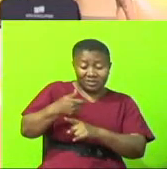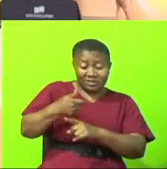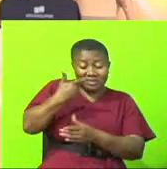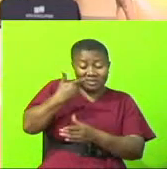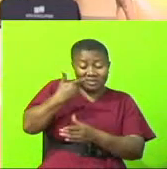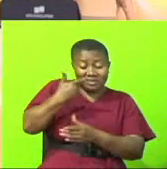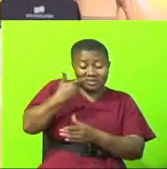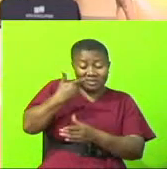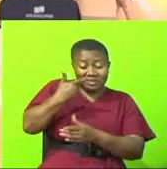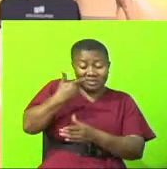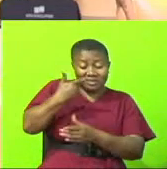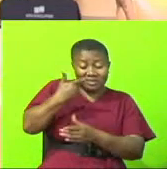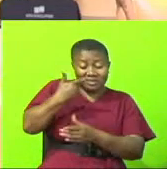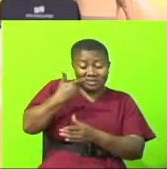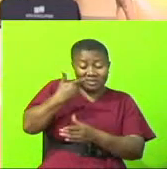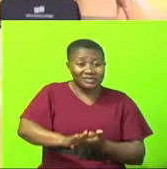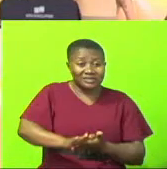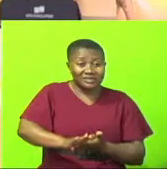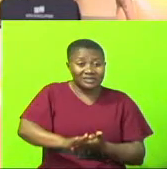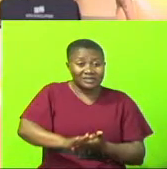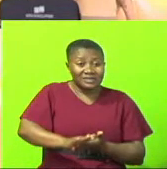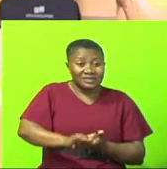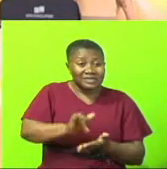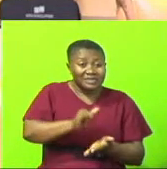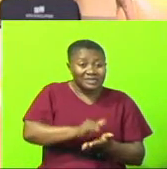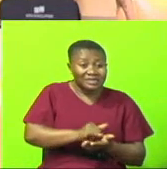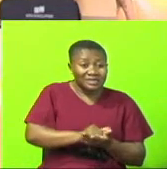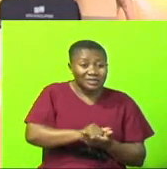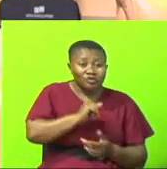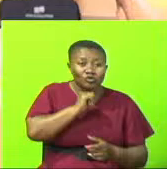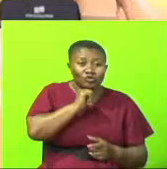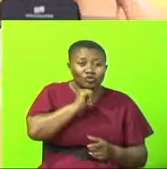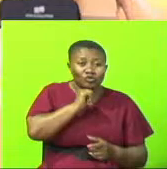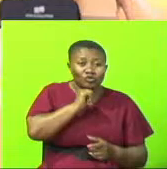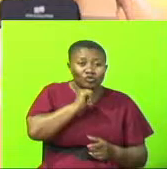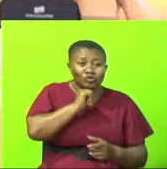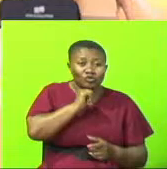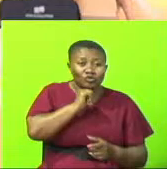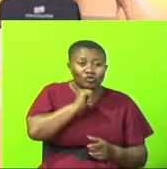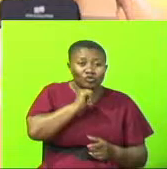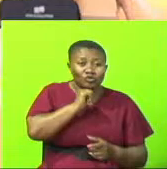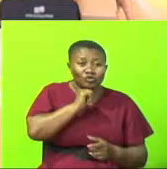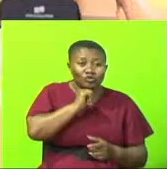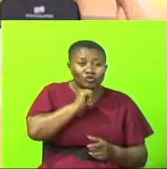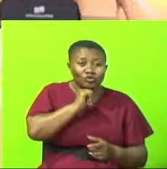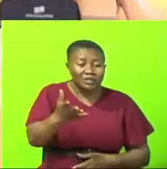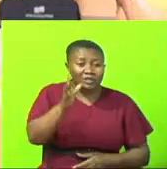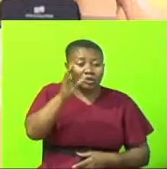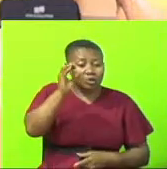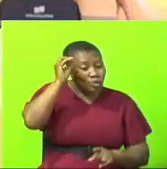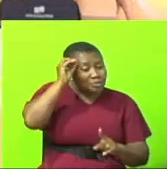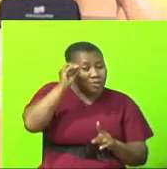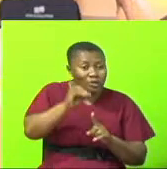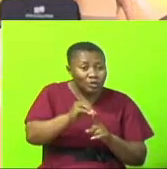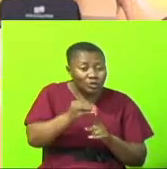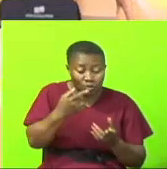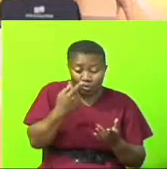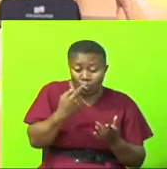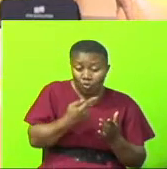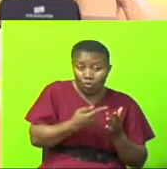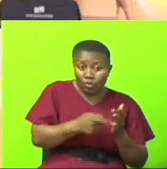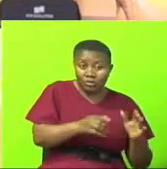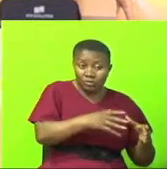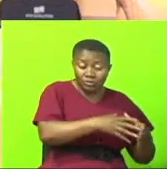Tufo and Attorney General that it does not give advisory opinions. What the majority leader has done is